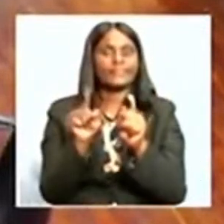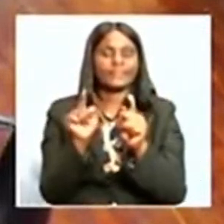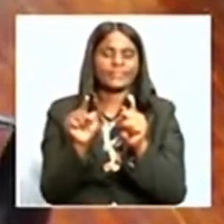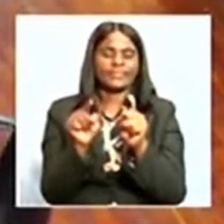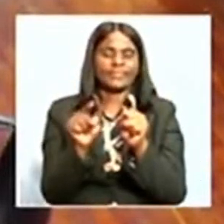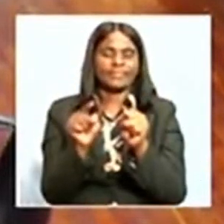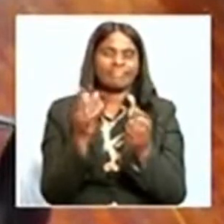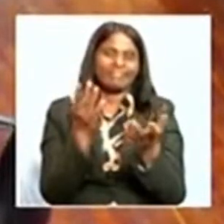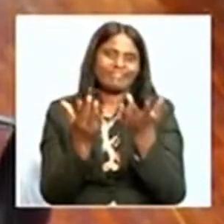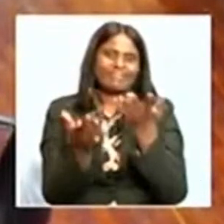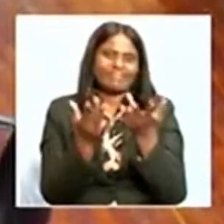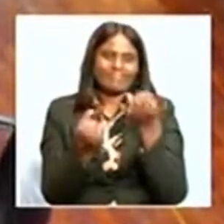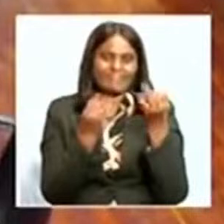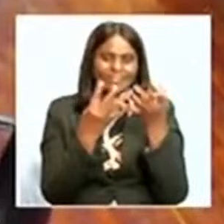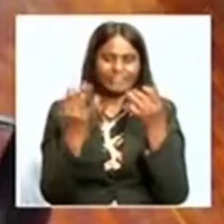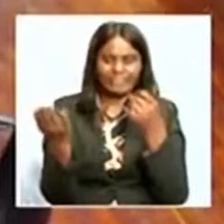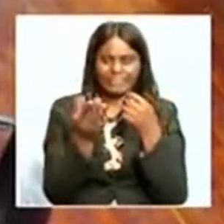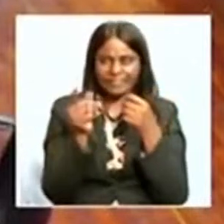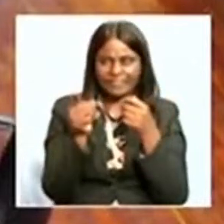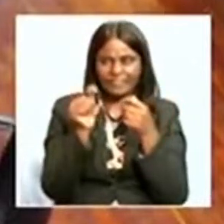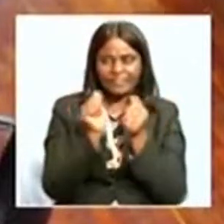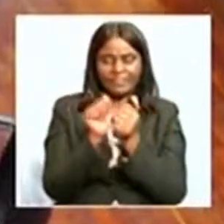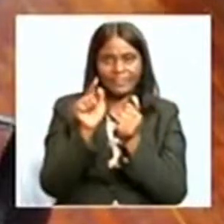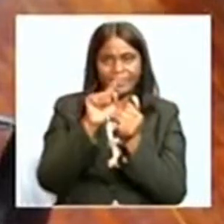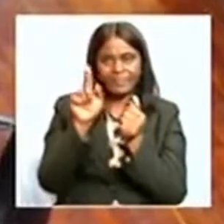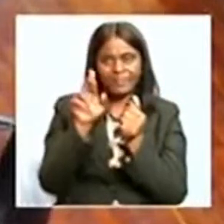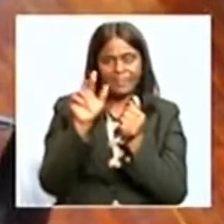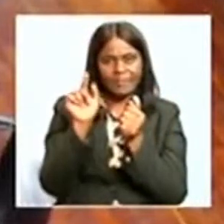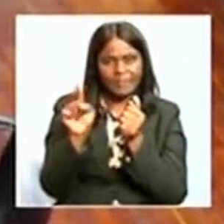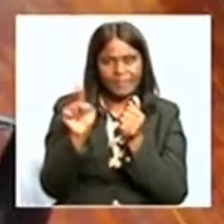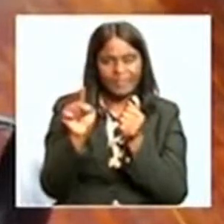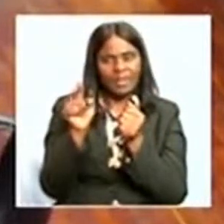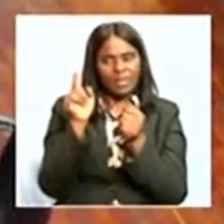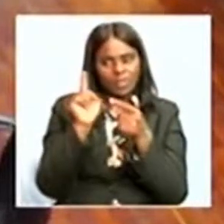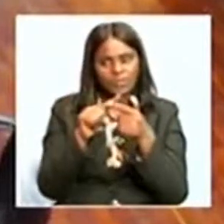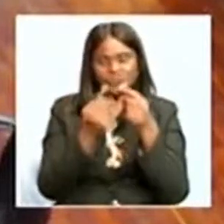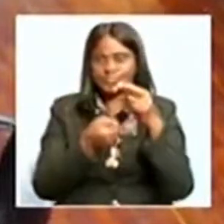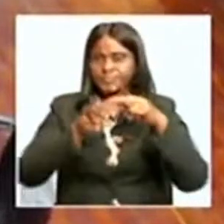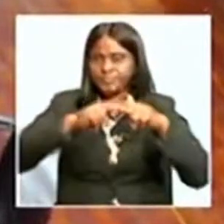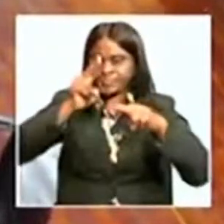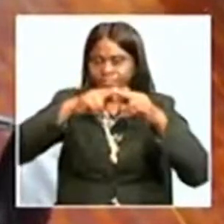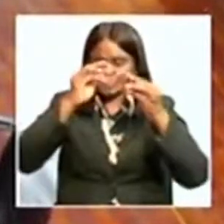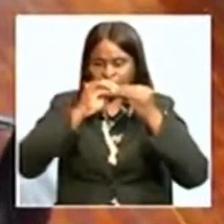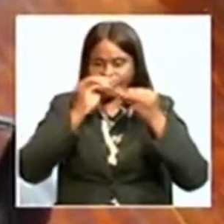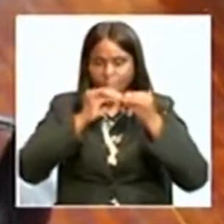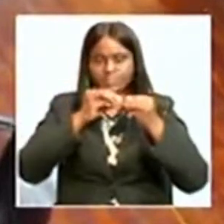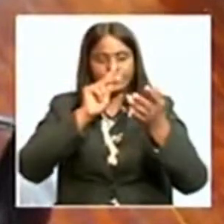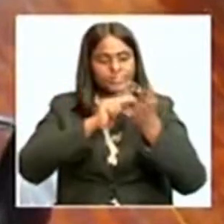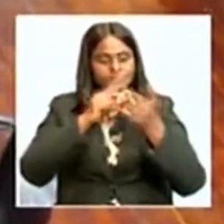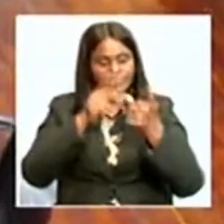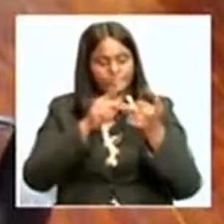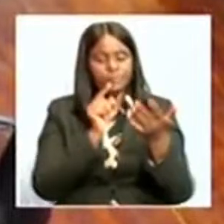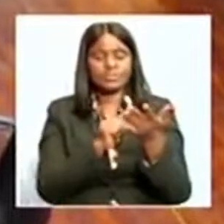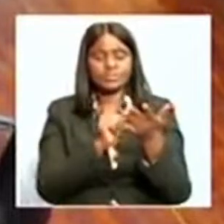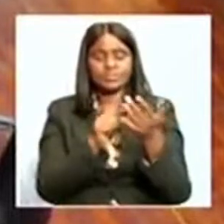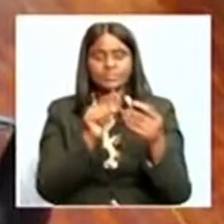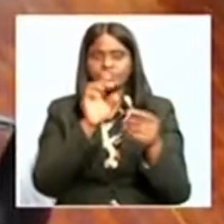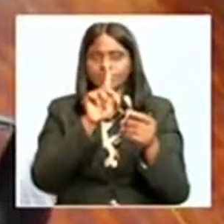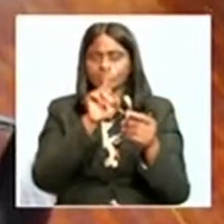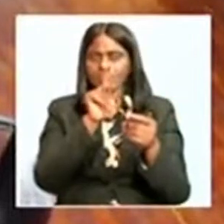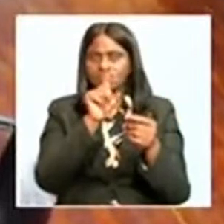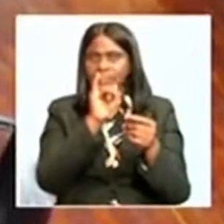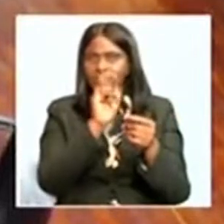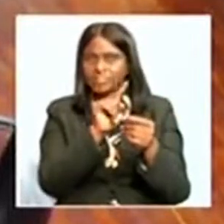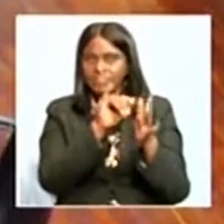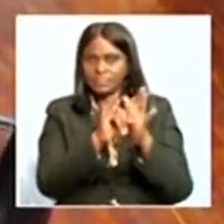I think mostly with ZI, in order to increase excise duty on